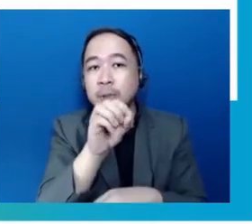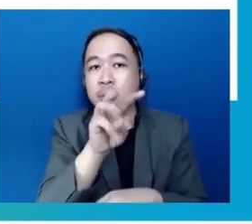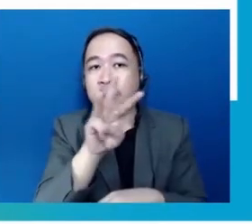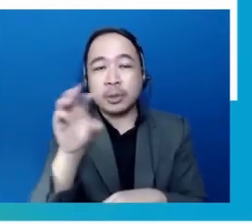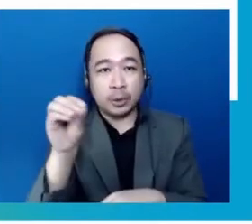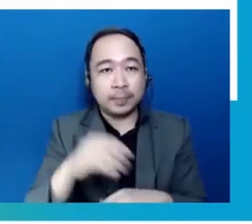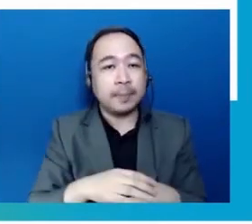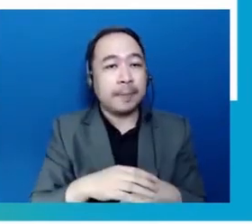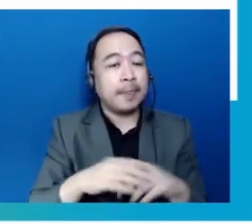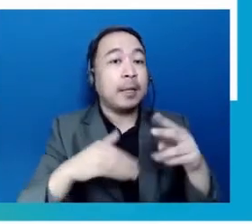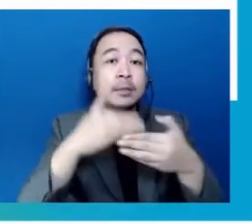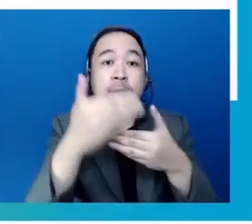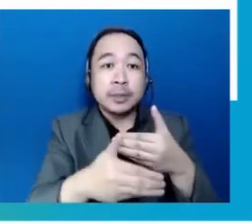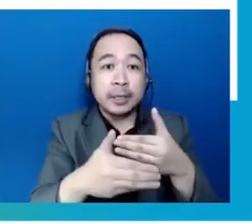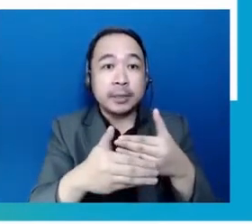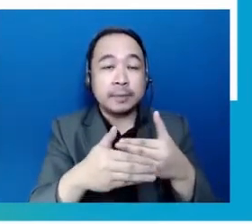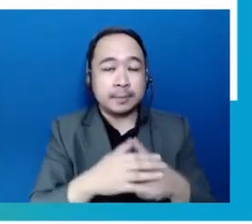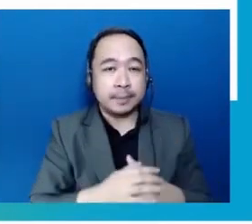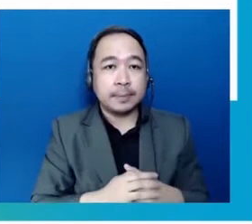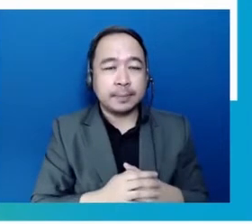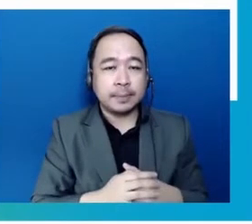2019 to 2030. And another one is 75%.